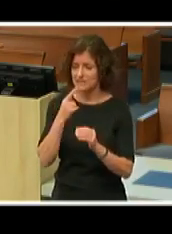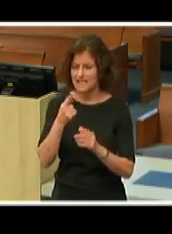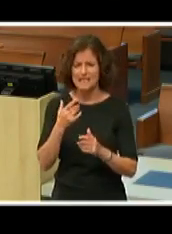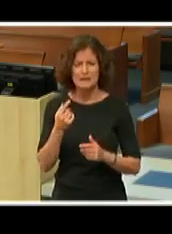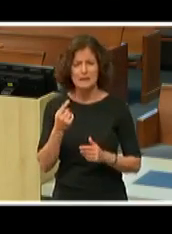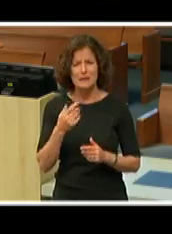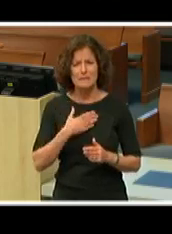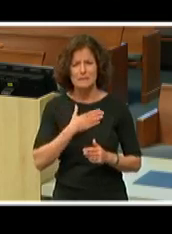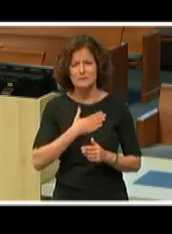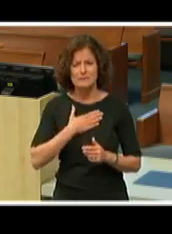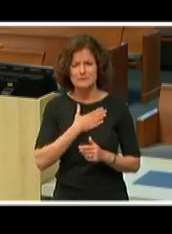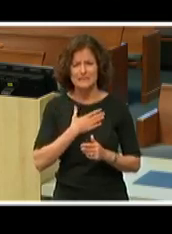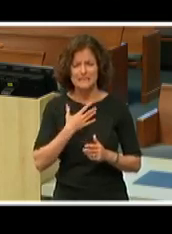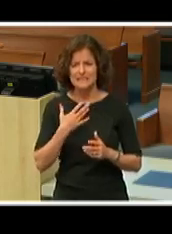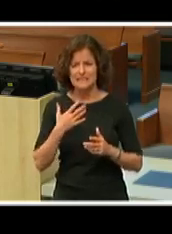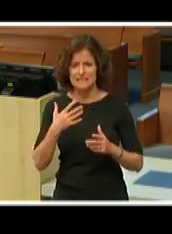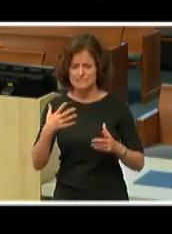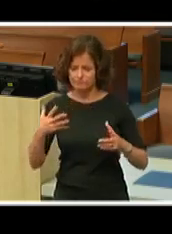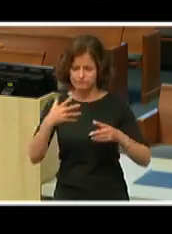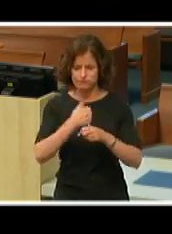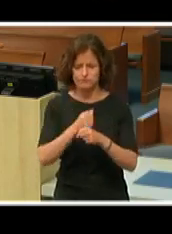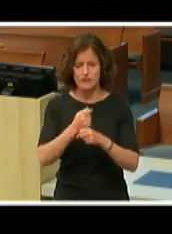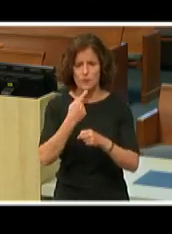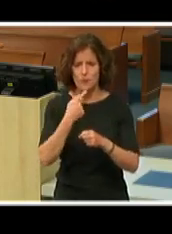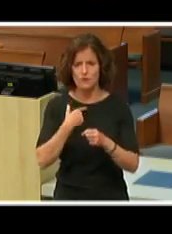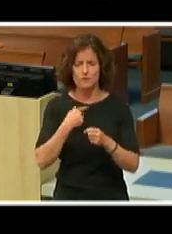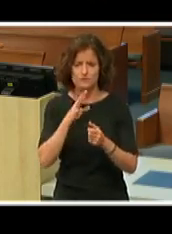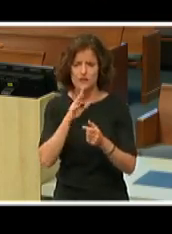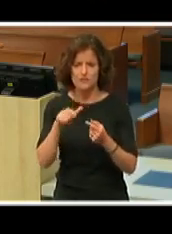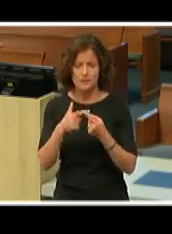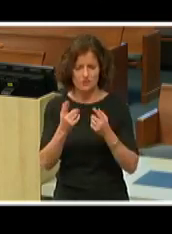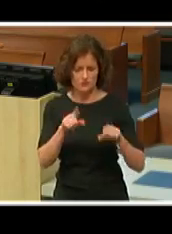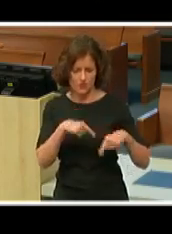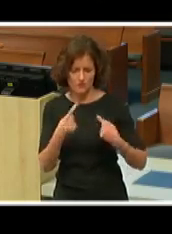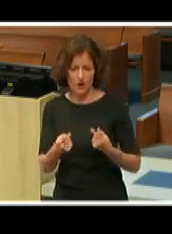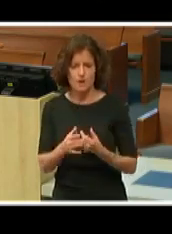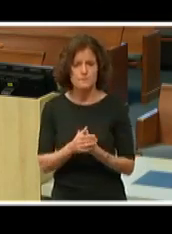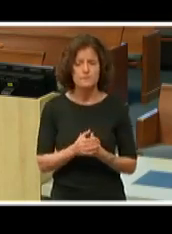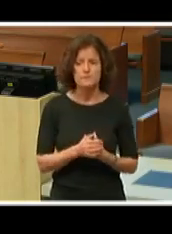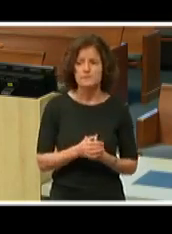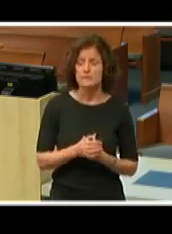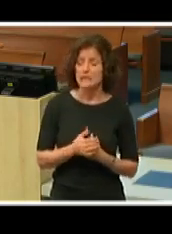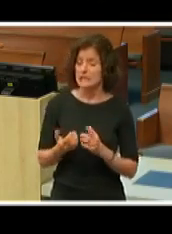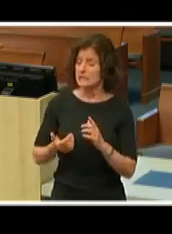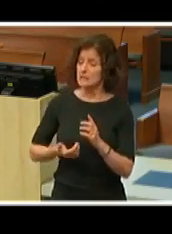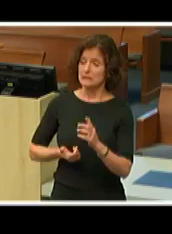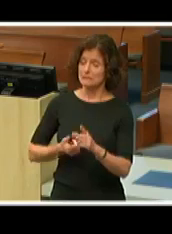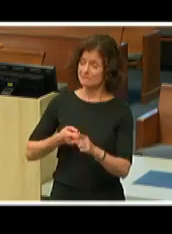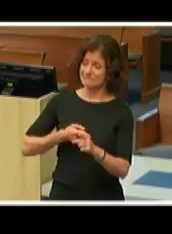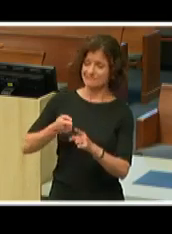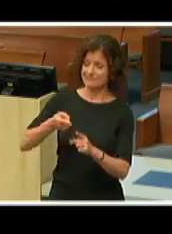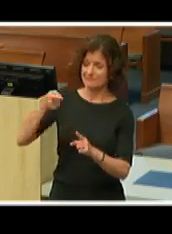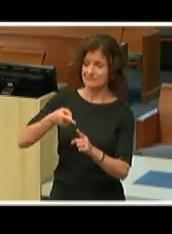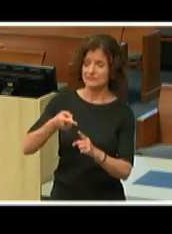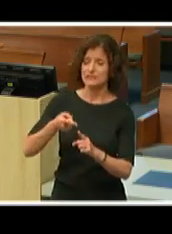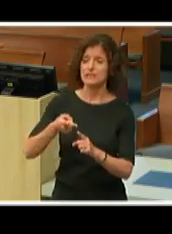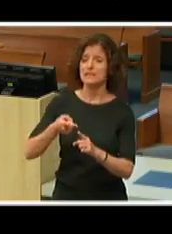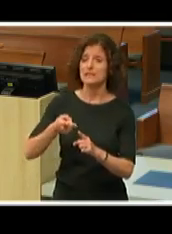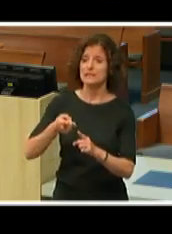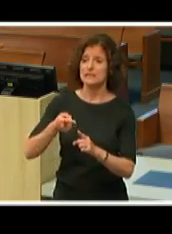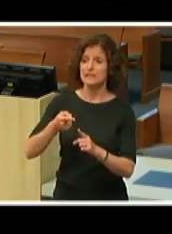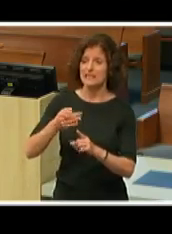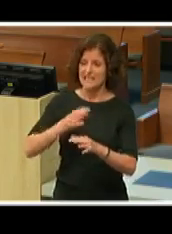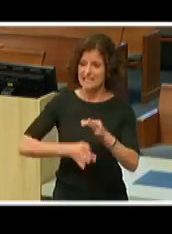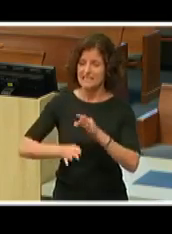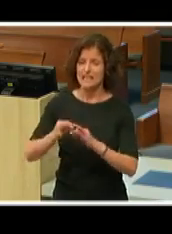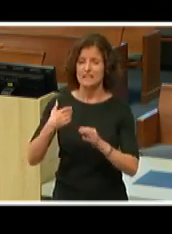somebody recap what you all have talked about real quick? Like, so far, what we've talked about, probably the main thing is that instead of coming up with